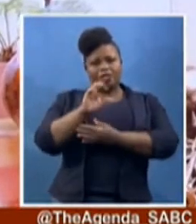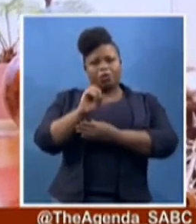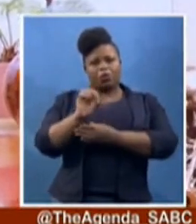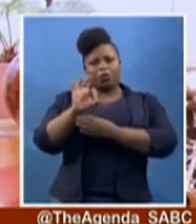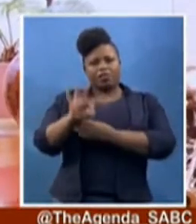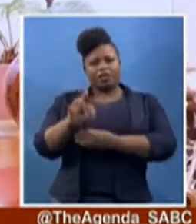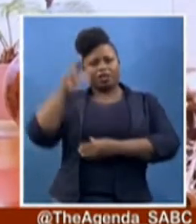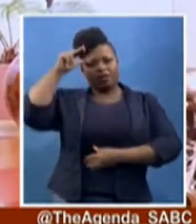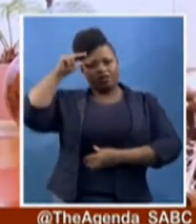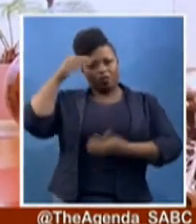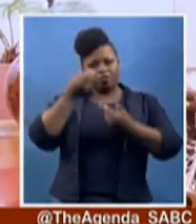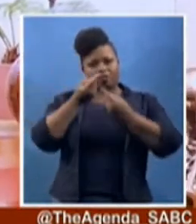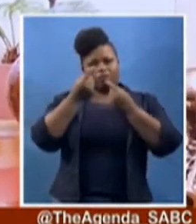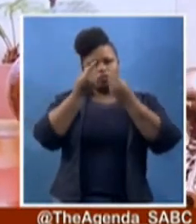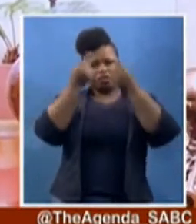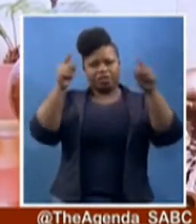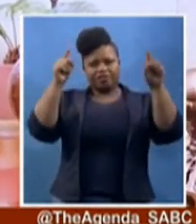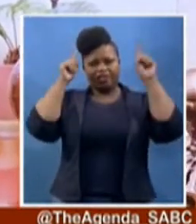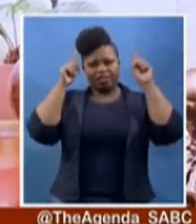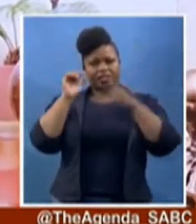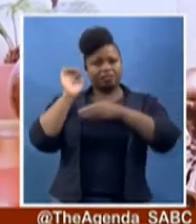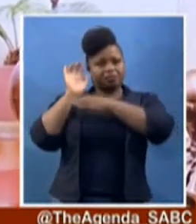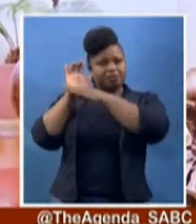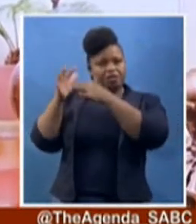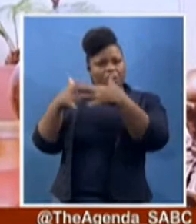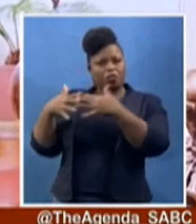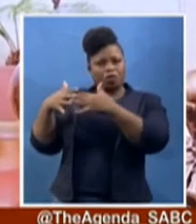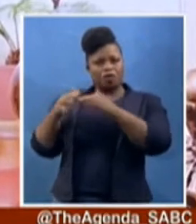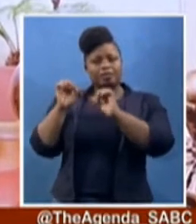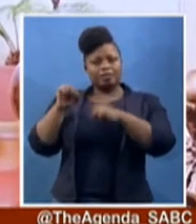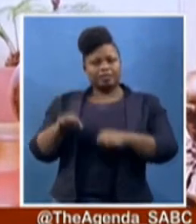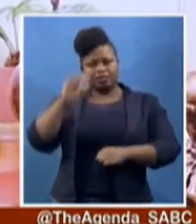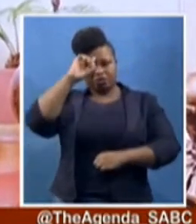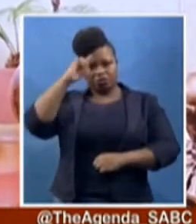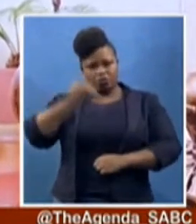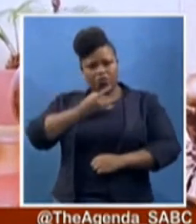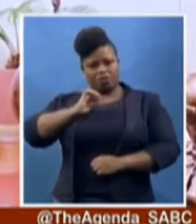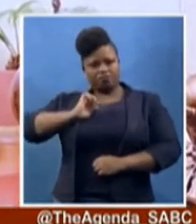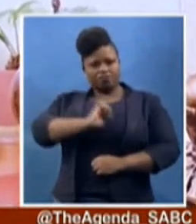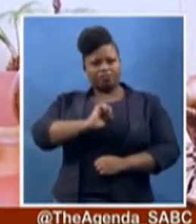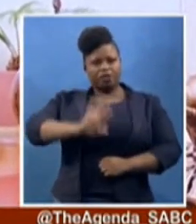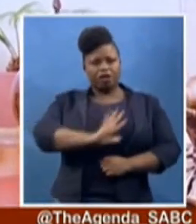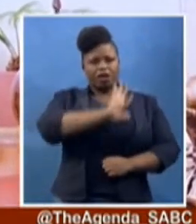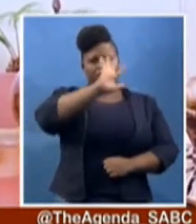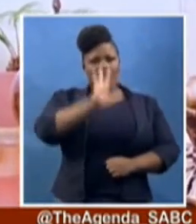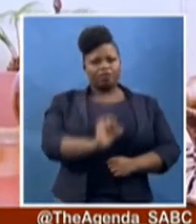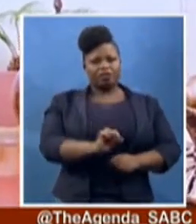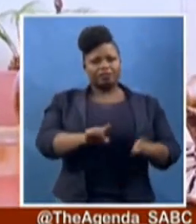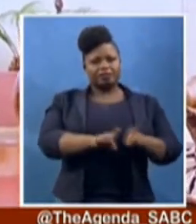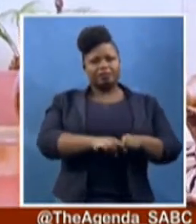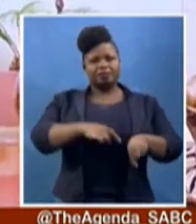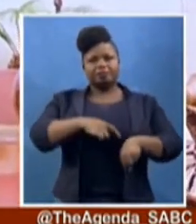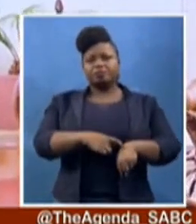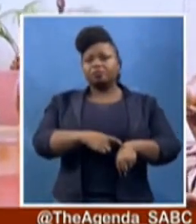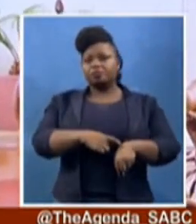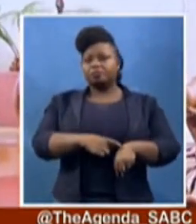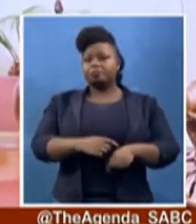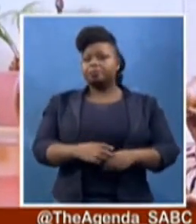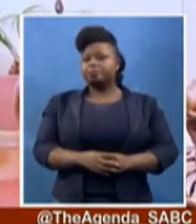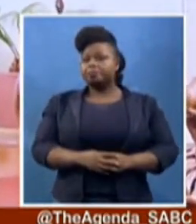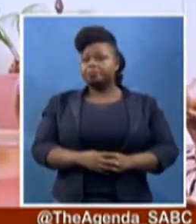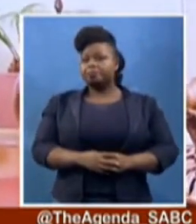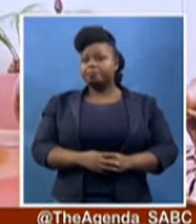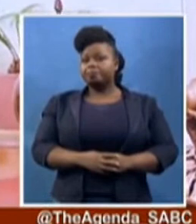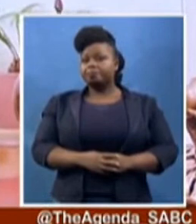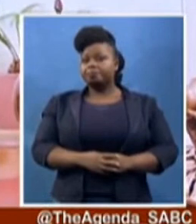a daughter of Africa, she is also a daughter of our beloved Wilberforce. In 1856,